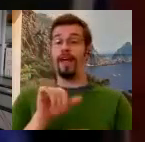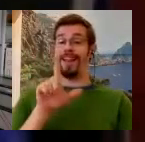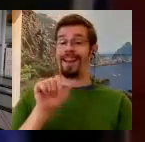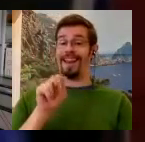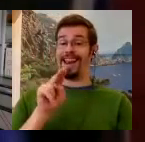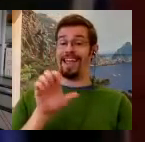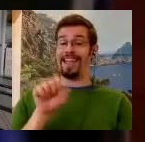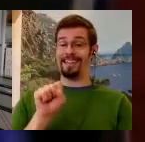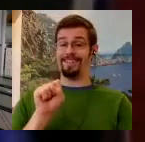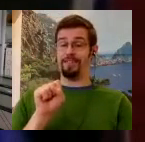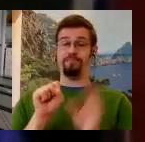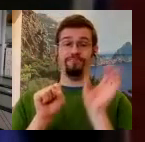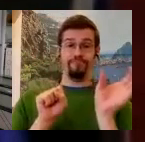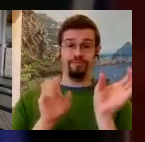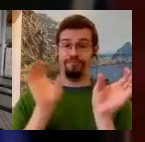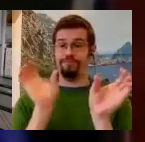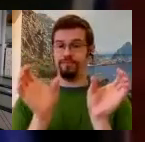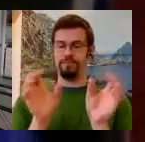you're reading.